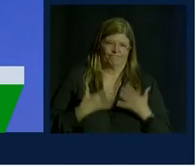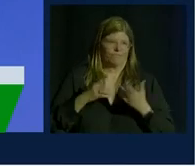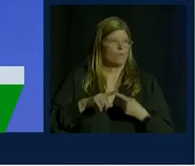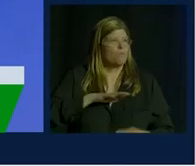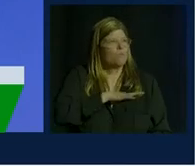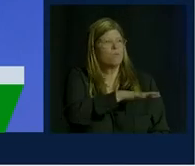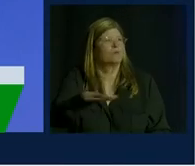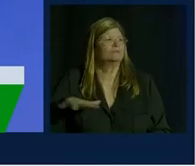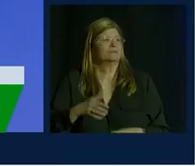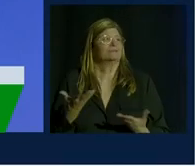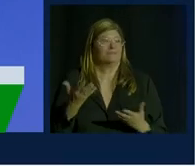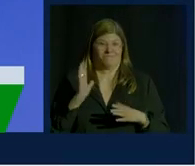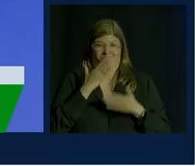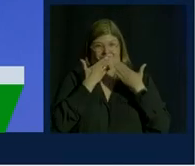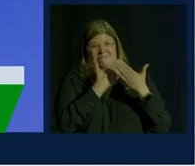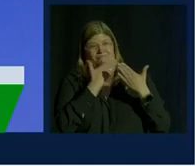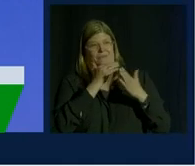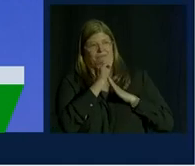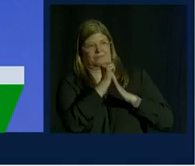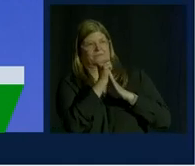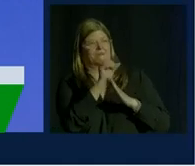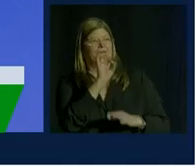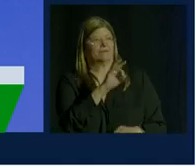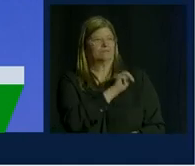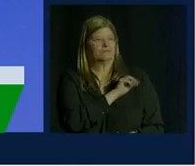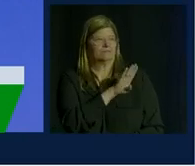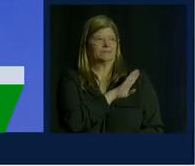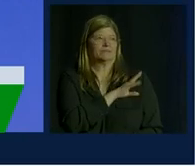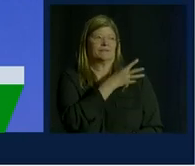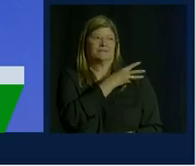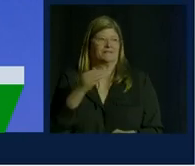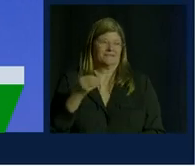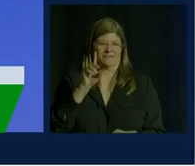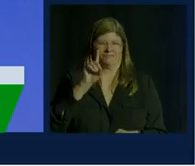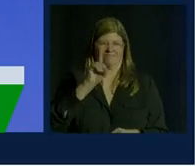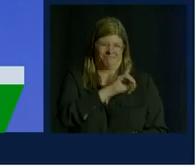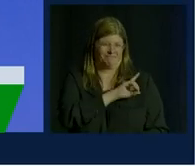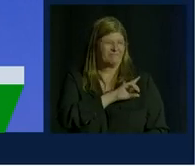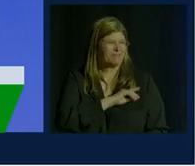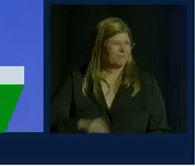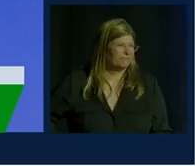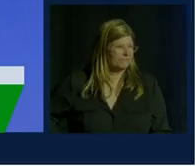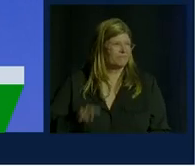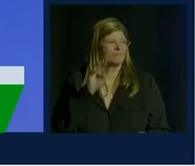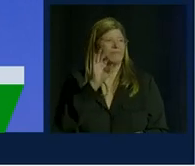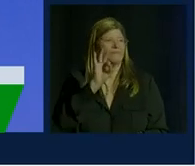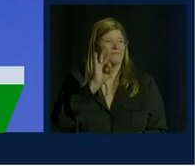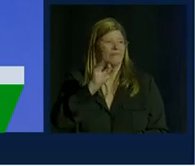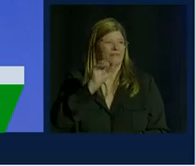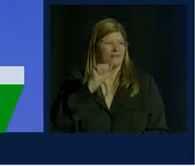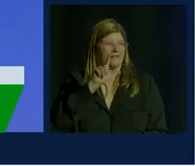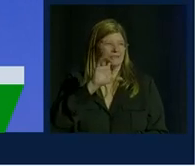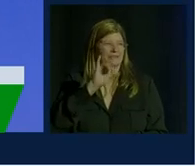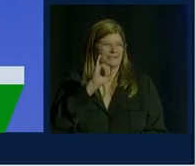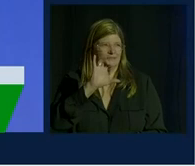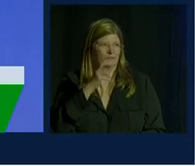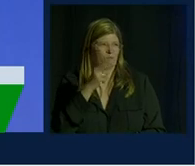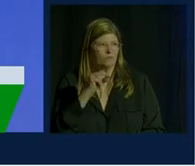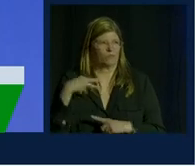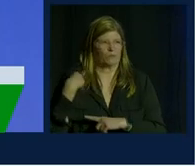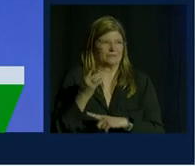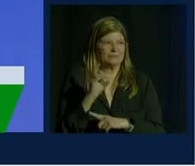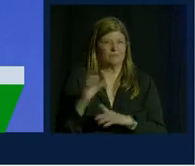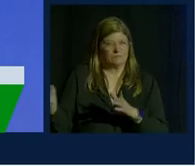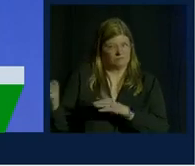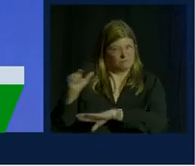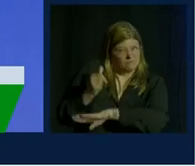to be an inspiration to us all. Thanks to the leadership of Mayor Bowser and Deputy Mayor Falchicchio, Washington, D.C.